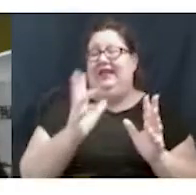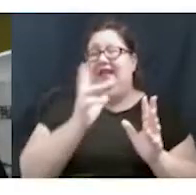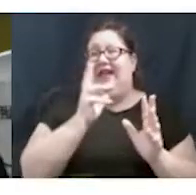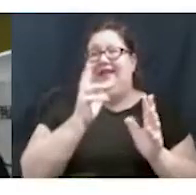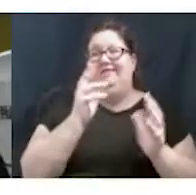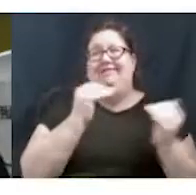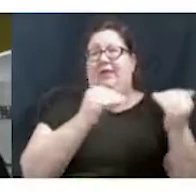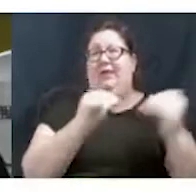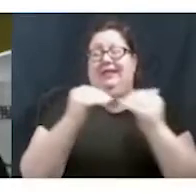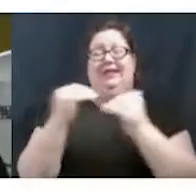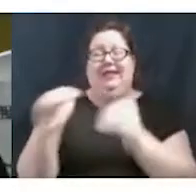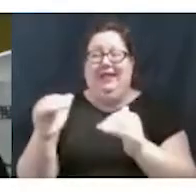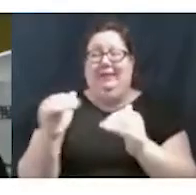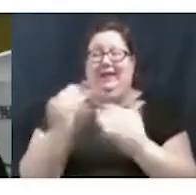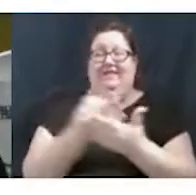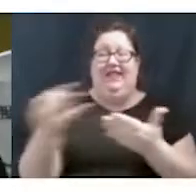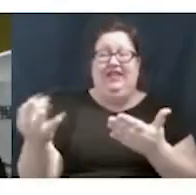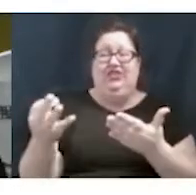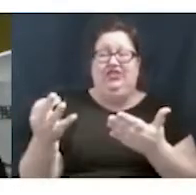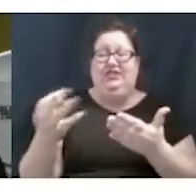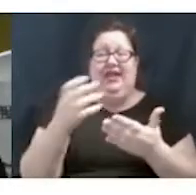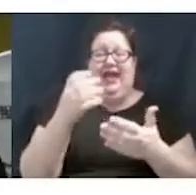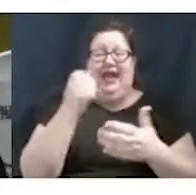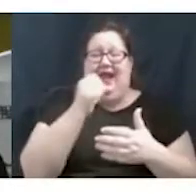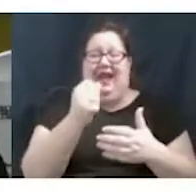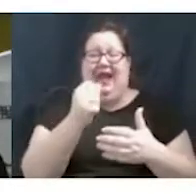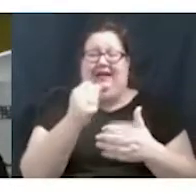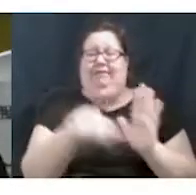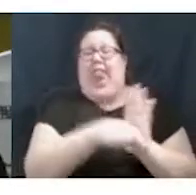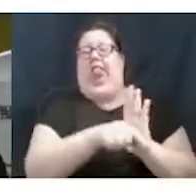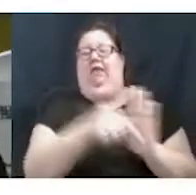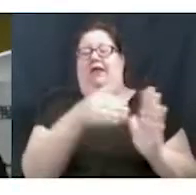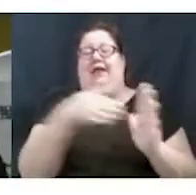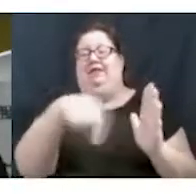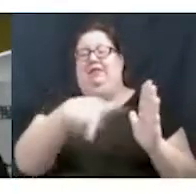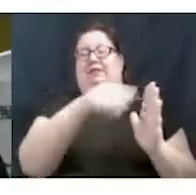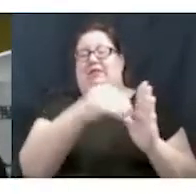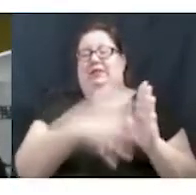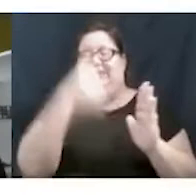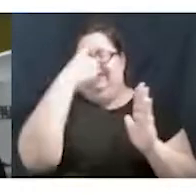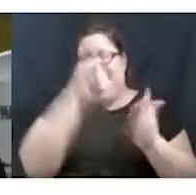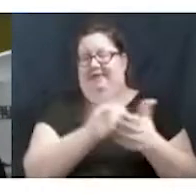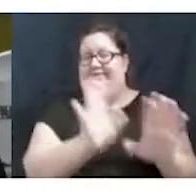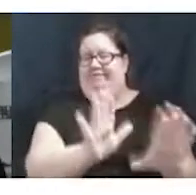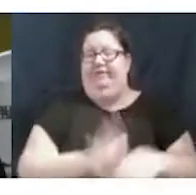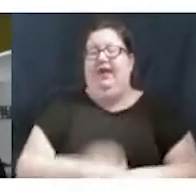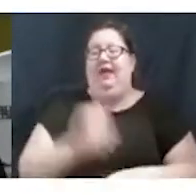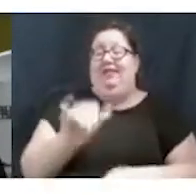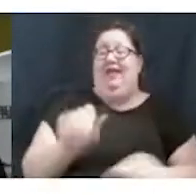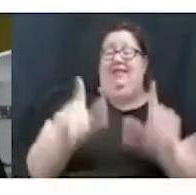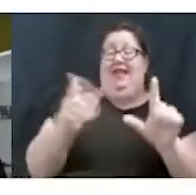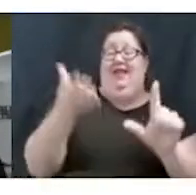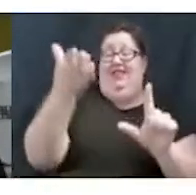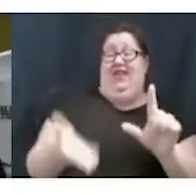limited features against any of the students. And so that slide is there, but